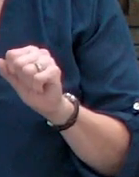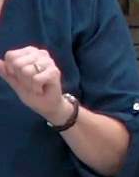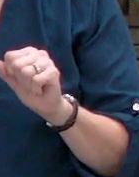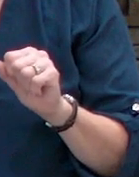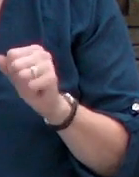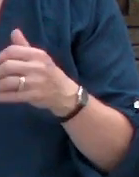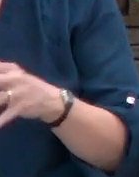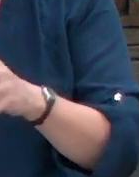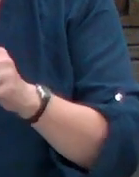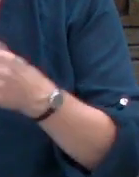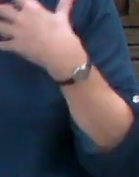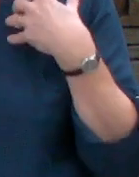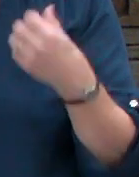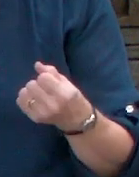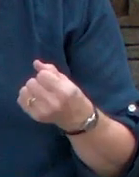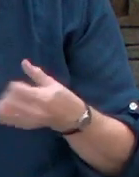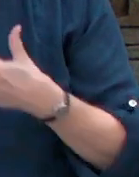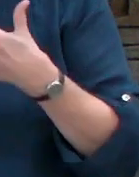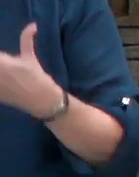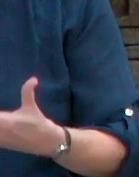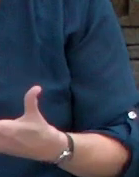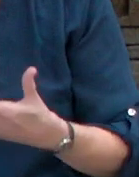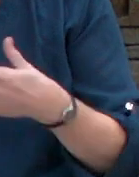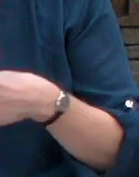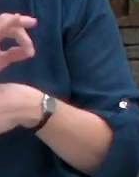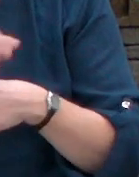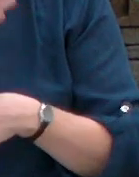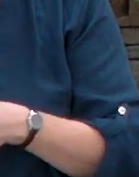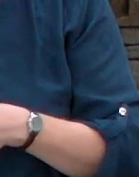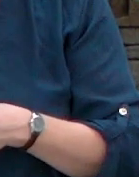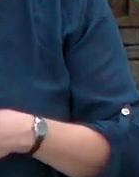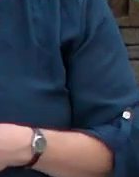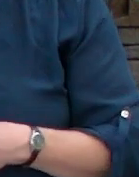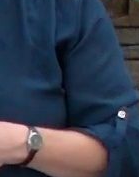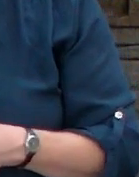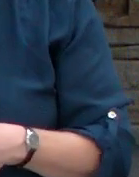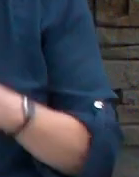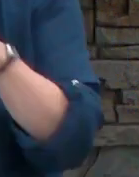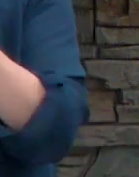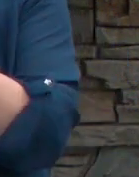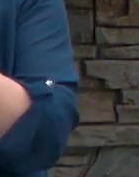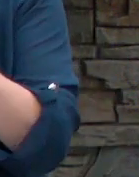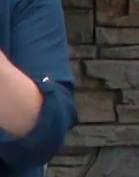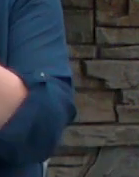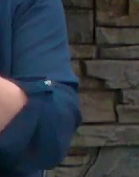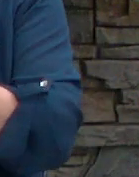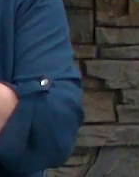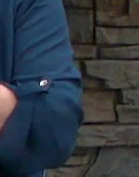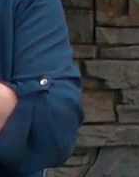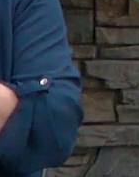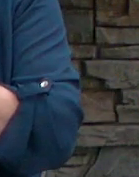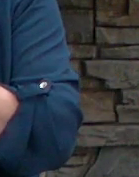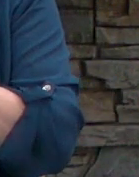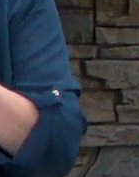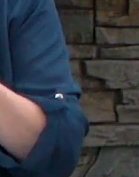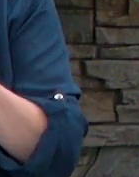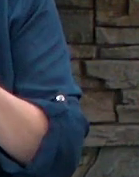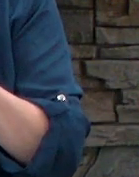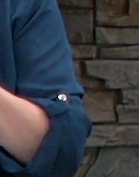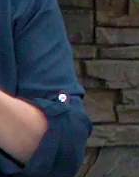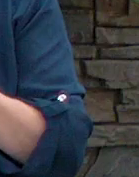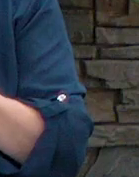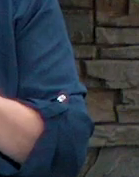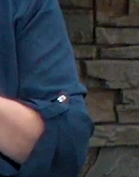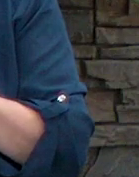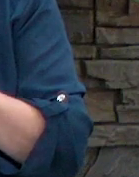that she can receive some healing that will help her to function better. Father, we pray that you be with Troy as he's gone to have